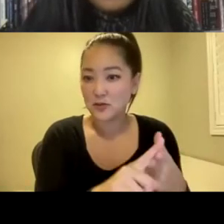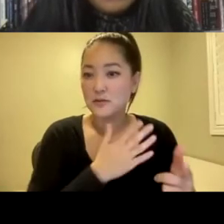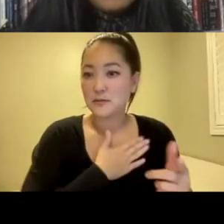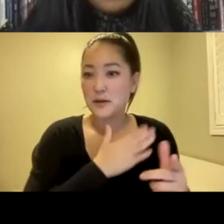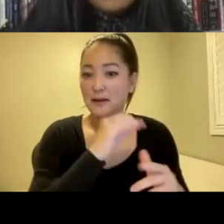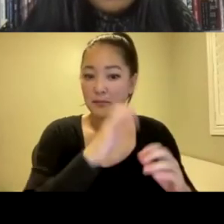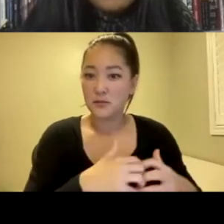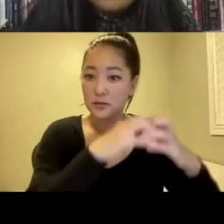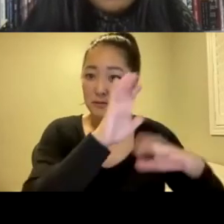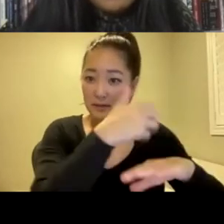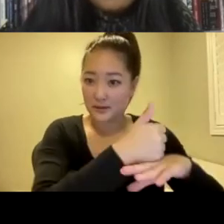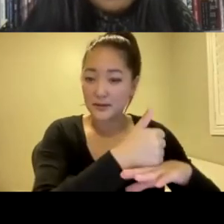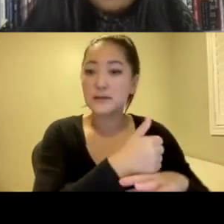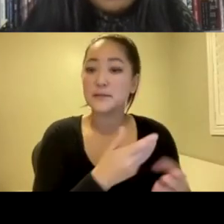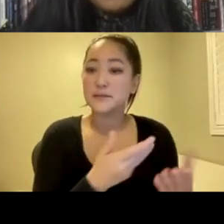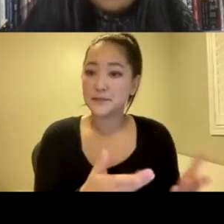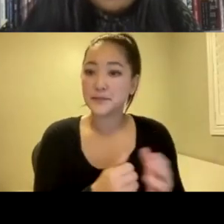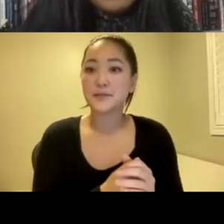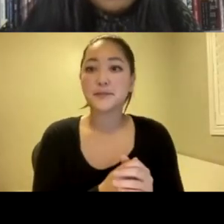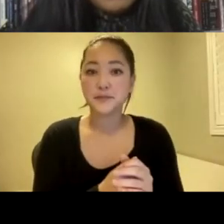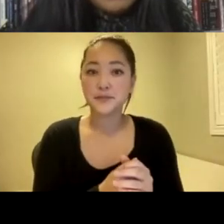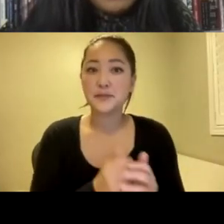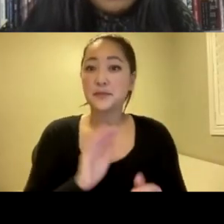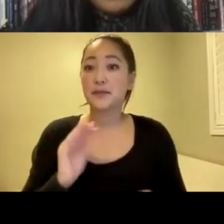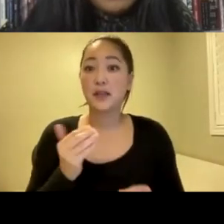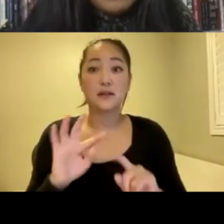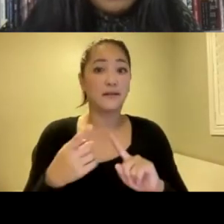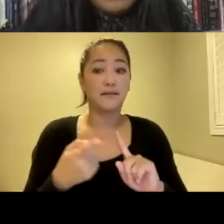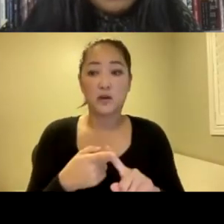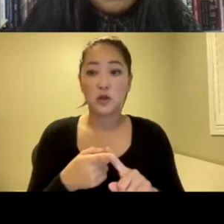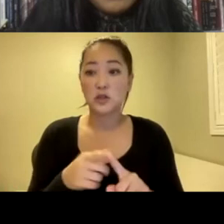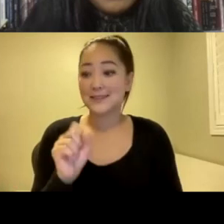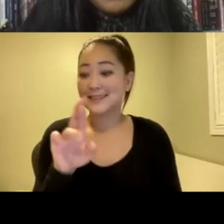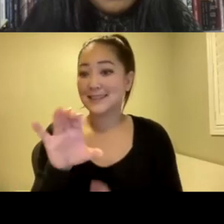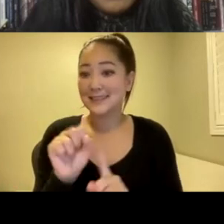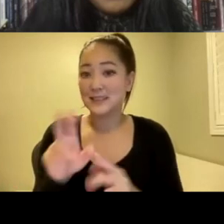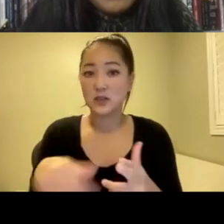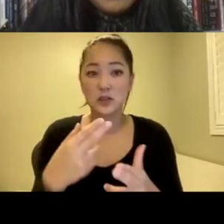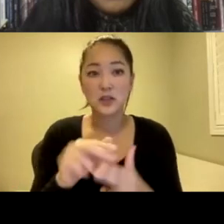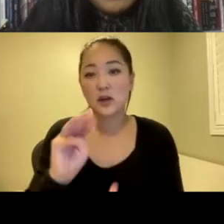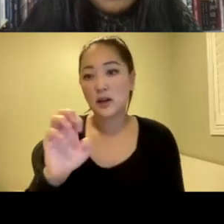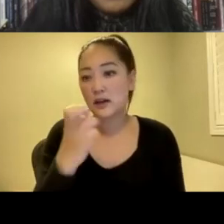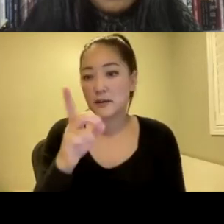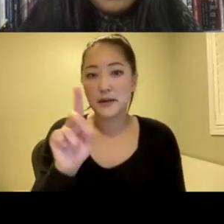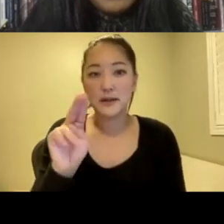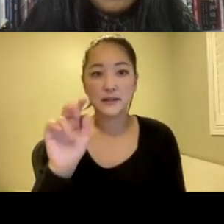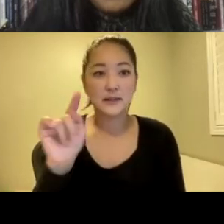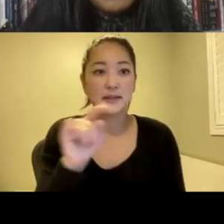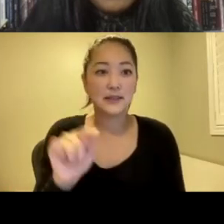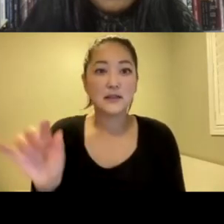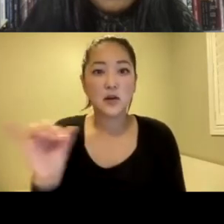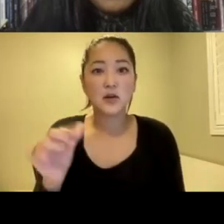now. From Mixed Nuts, which was our first series, we did a show called 1001 Nights, which are